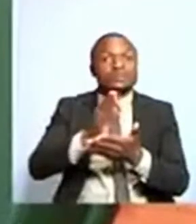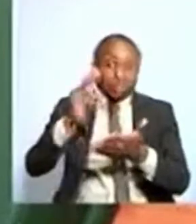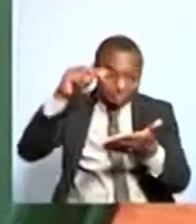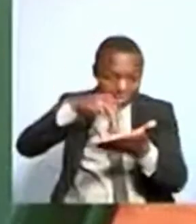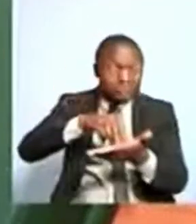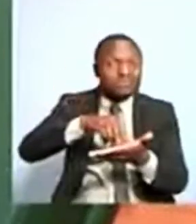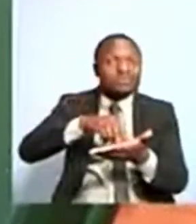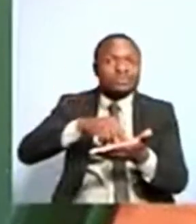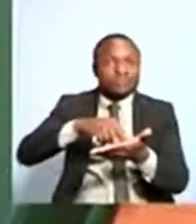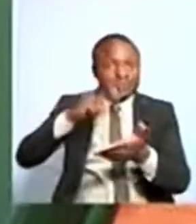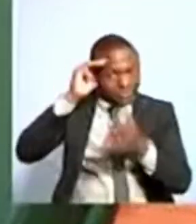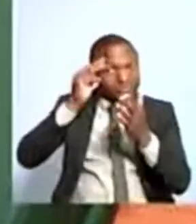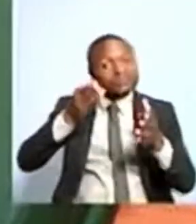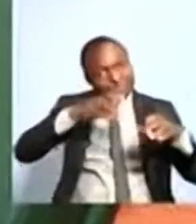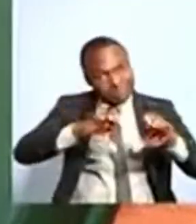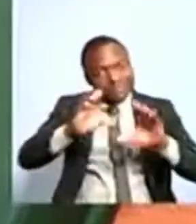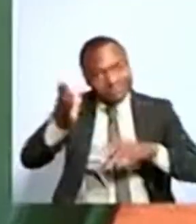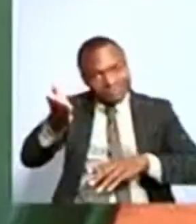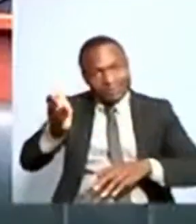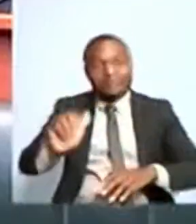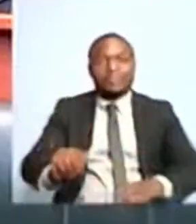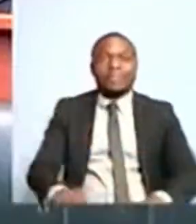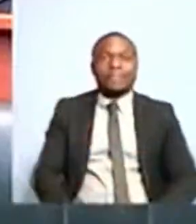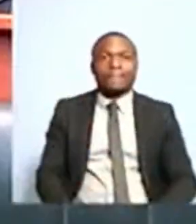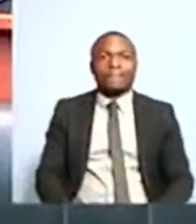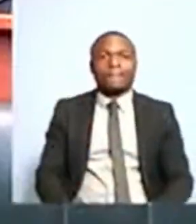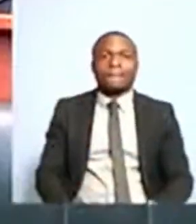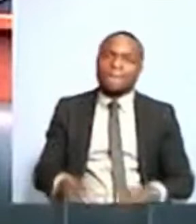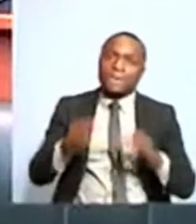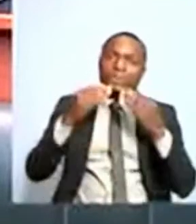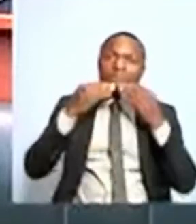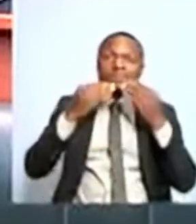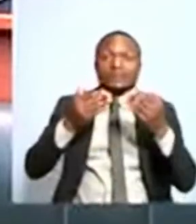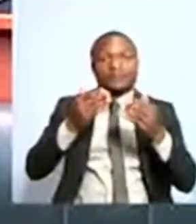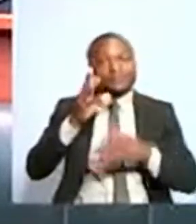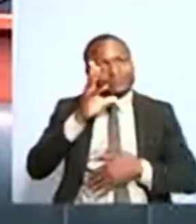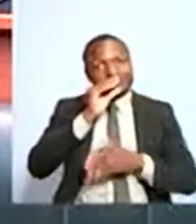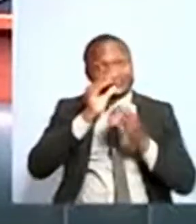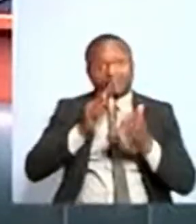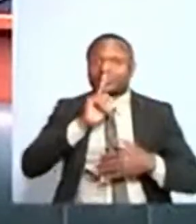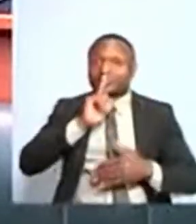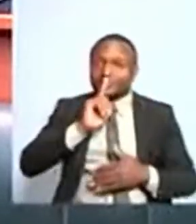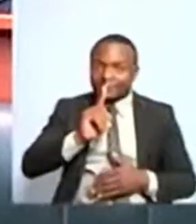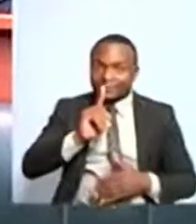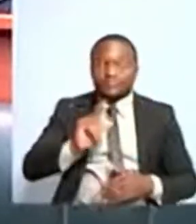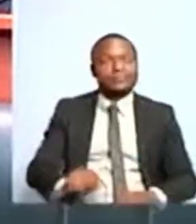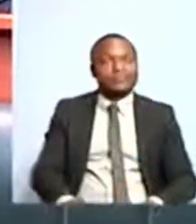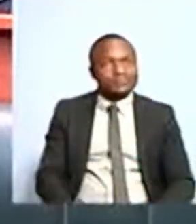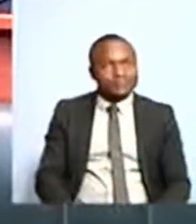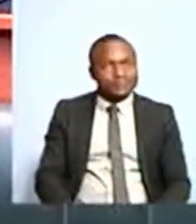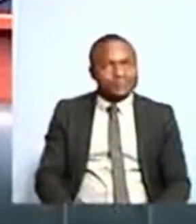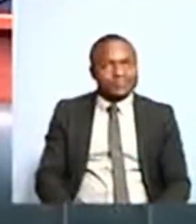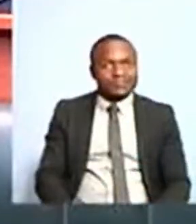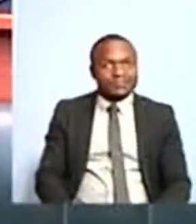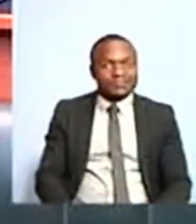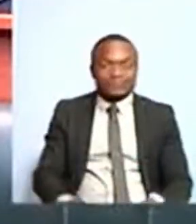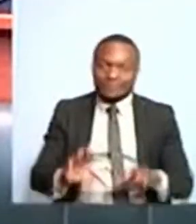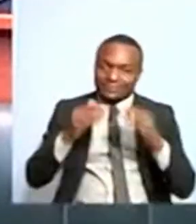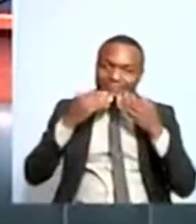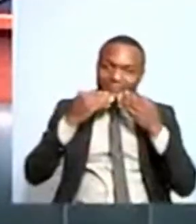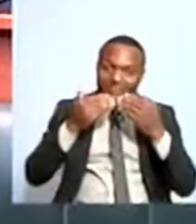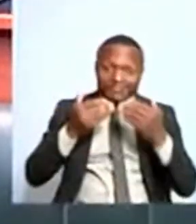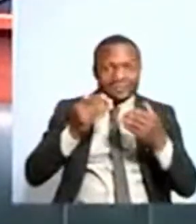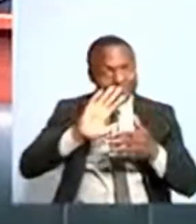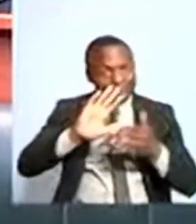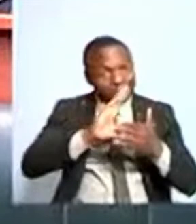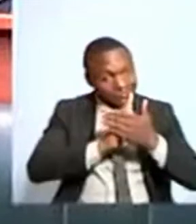So the Honorable Minister can continue. Thank you, Mr. Speaker. Indeed, we appreciate your guidance.